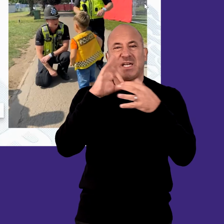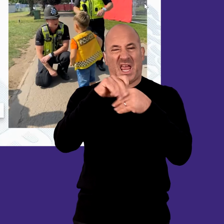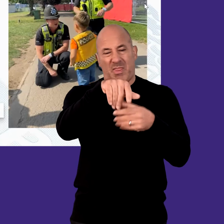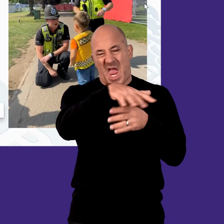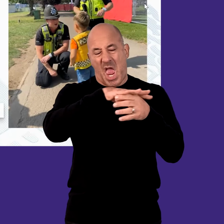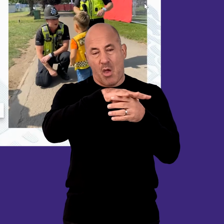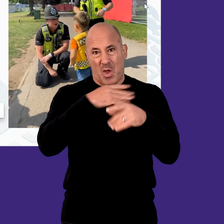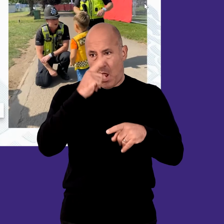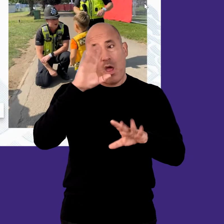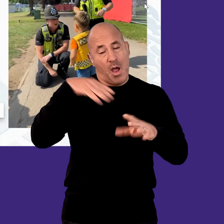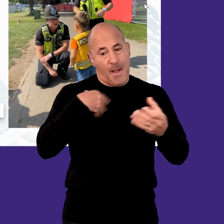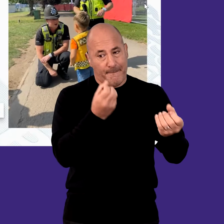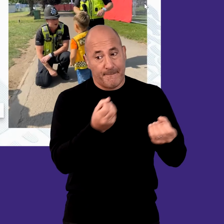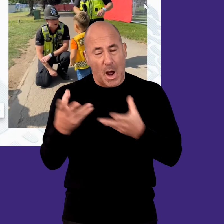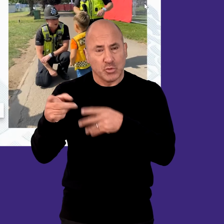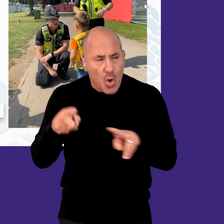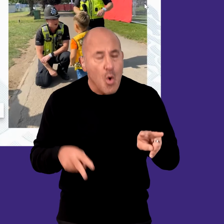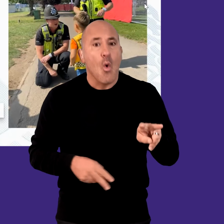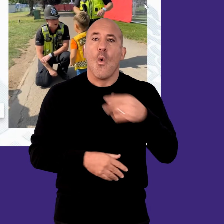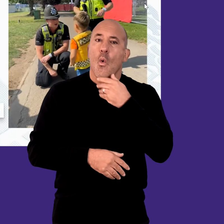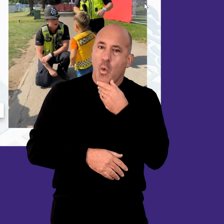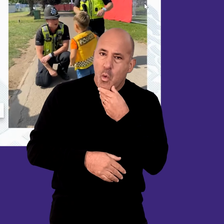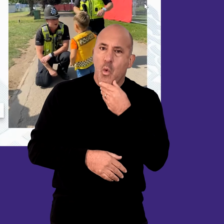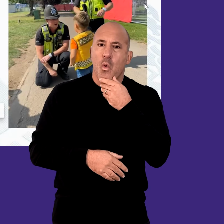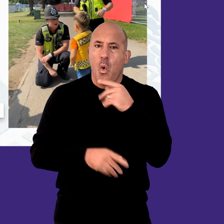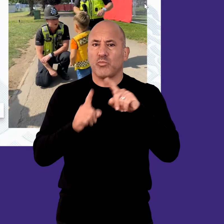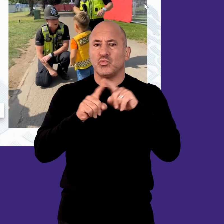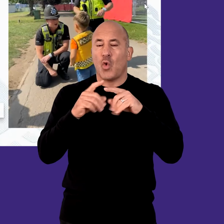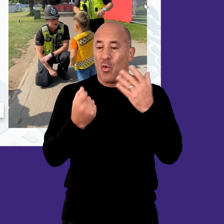for the trust. For instance, we were able to share